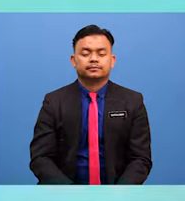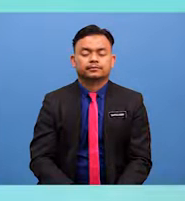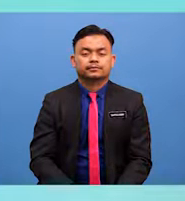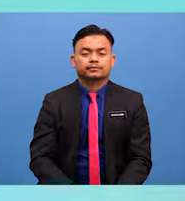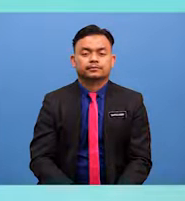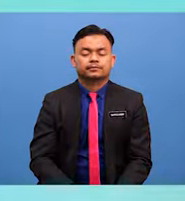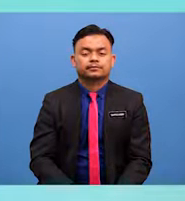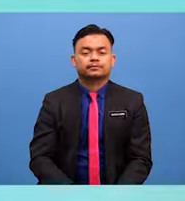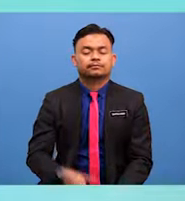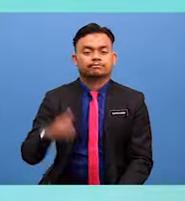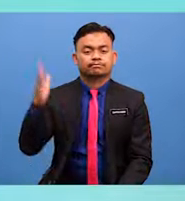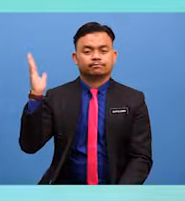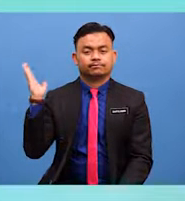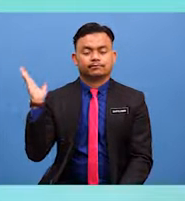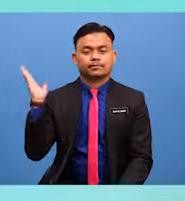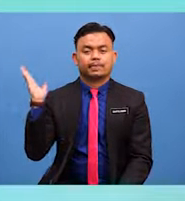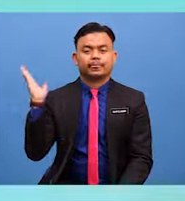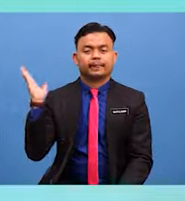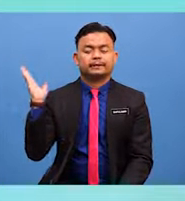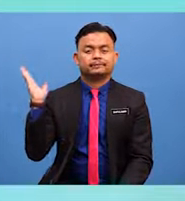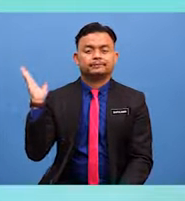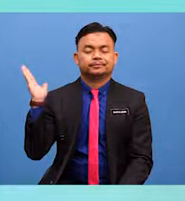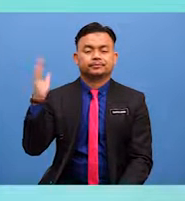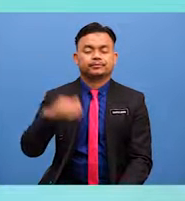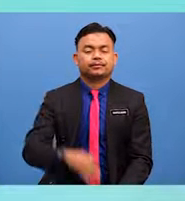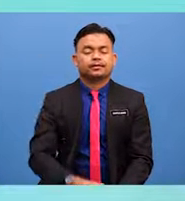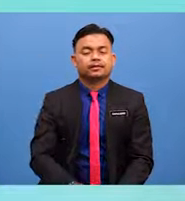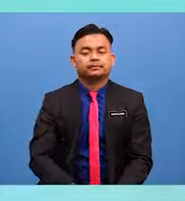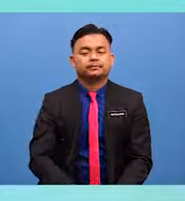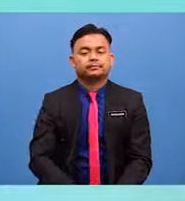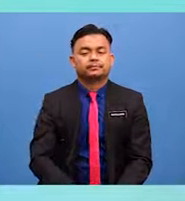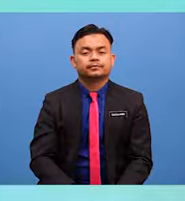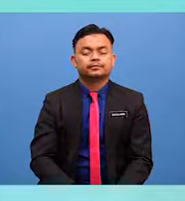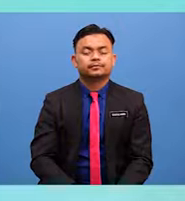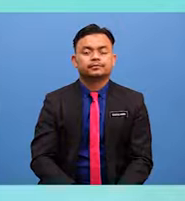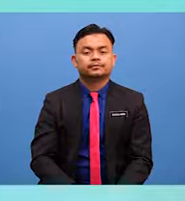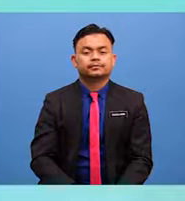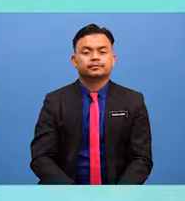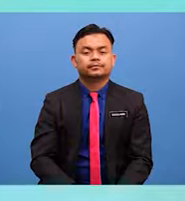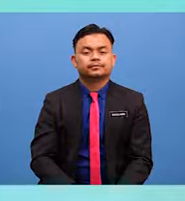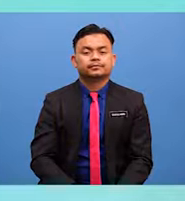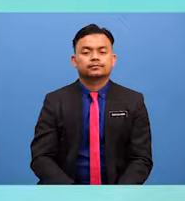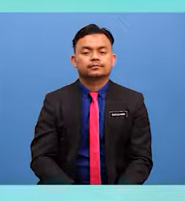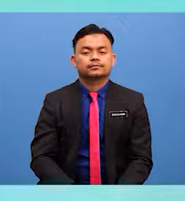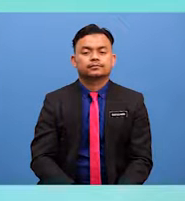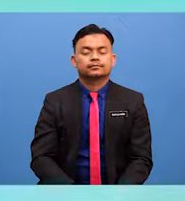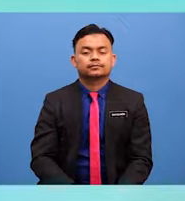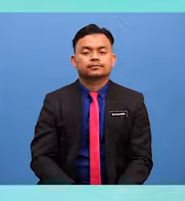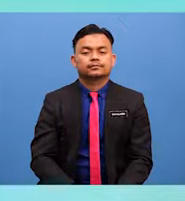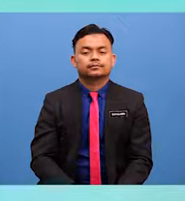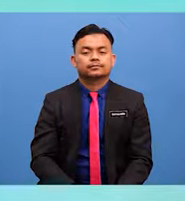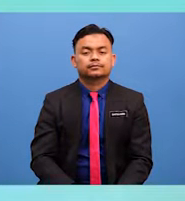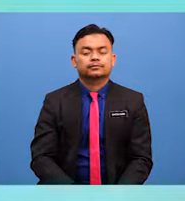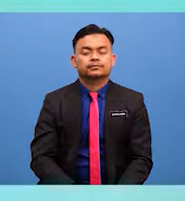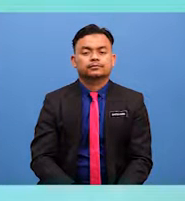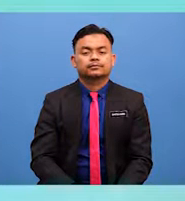Malaysian roads sometimes, fill in the blank, cut across foraging areas, and as a result,